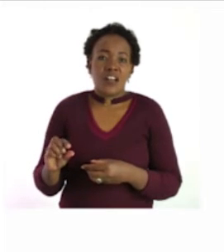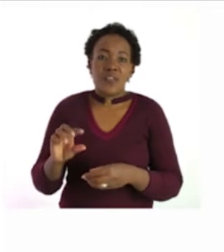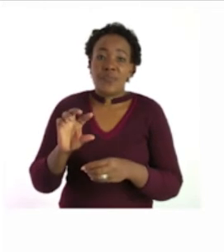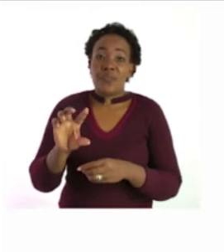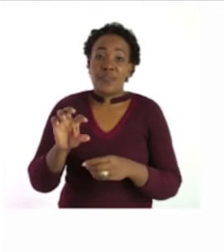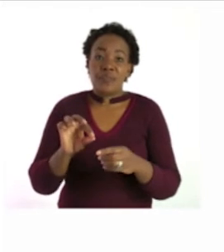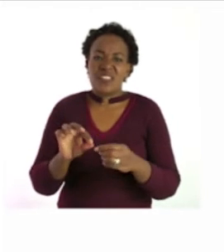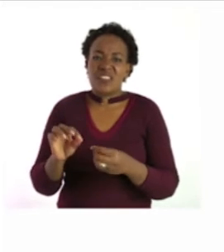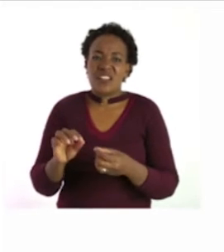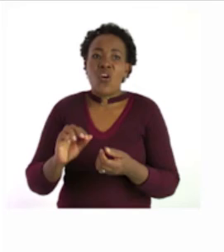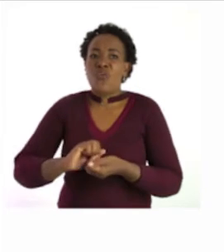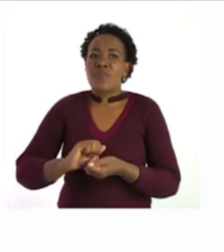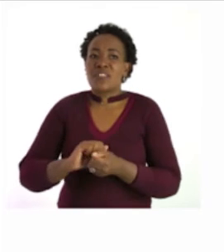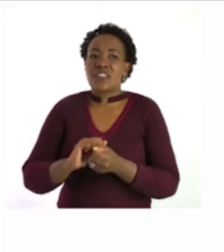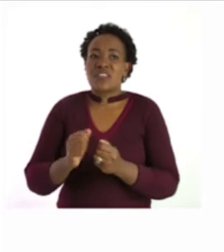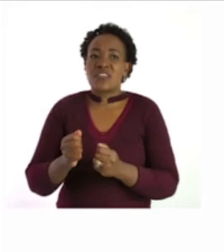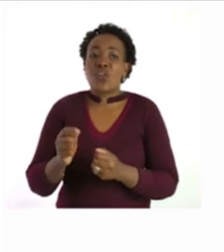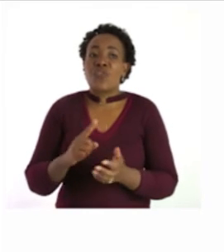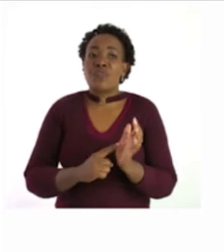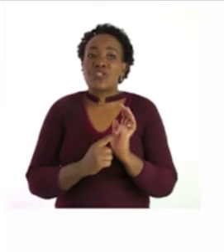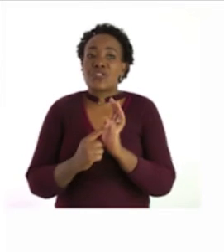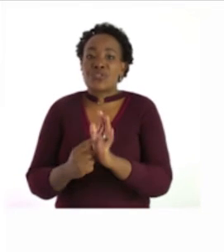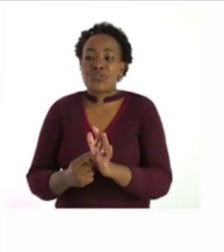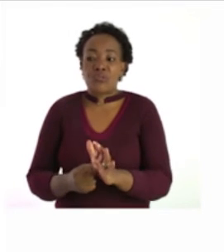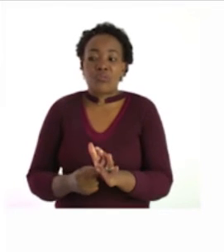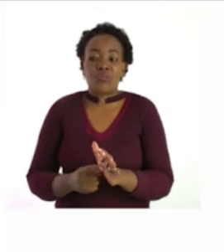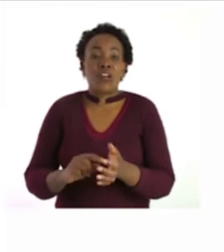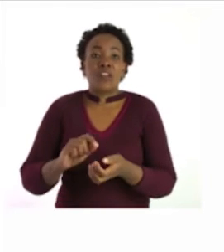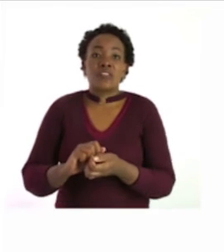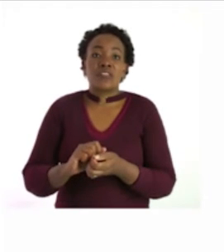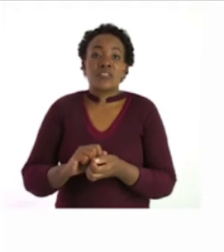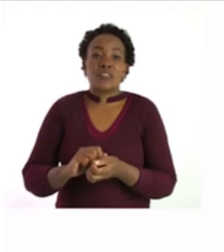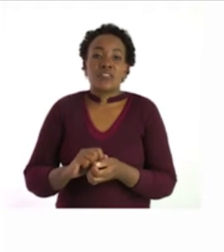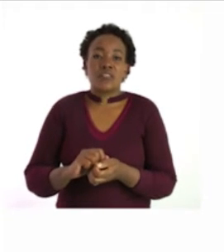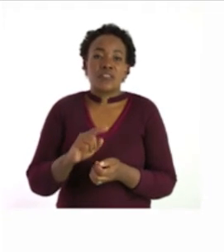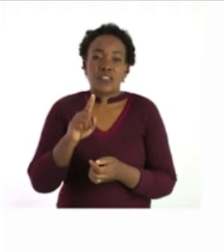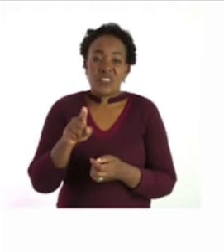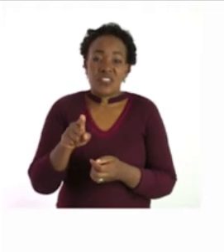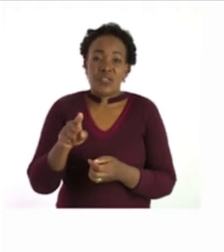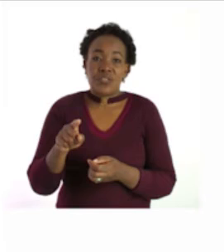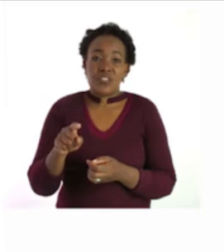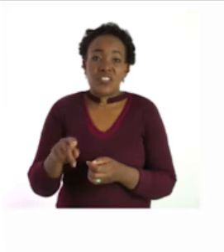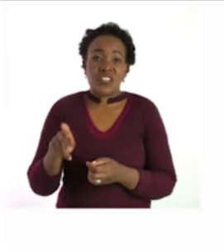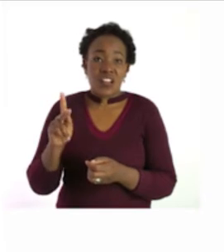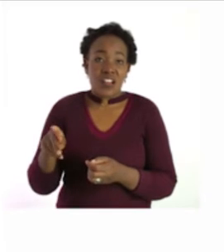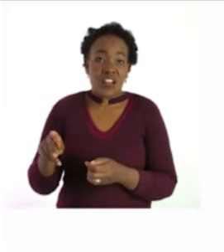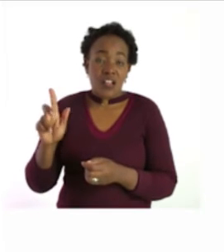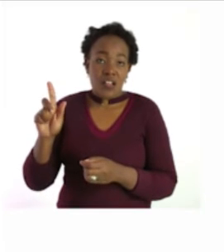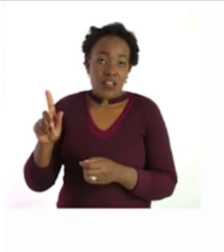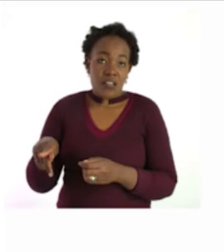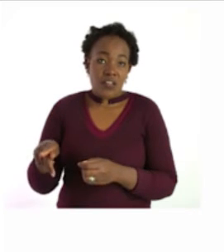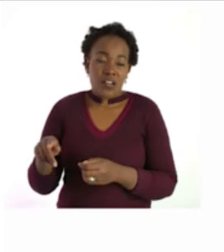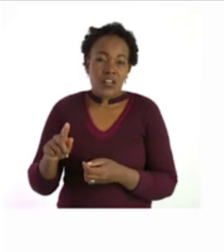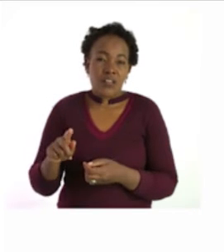choose or we must identify plural nouns. Grade 3s.